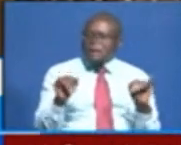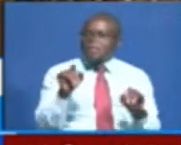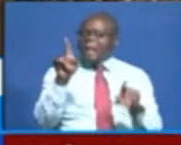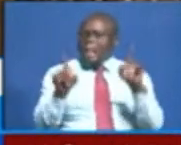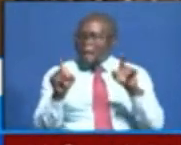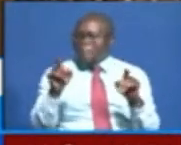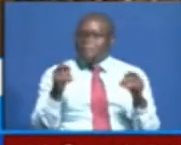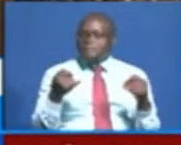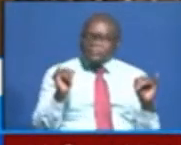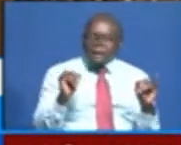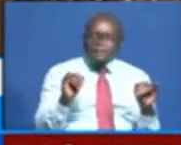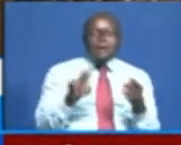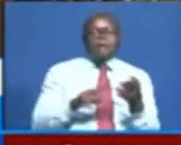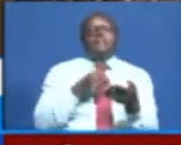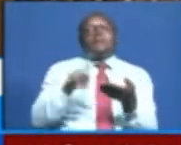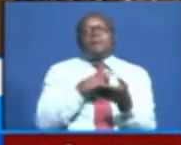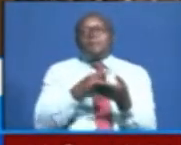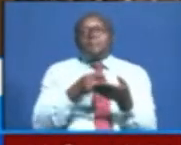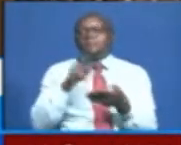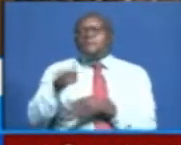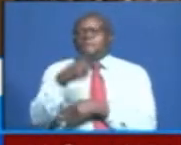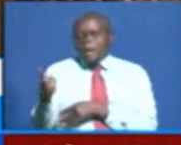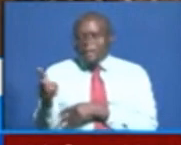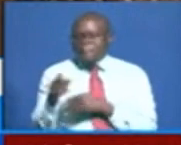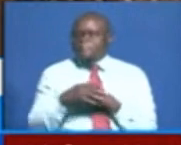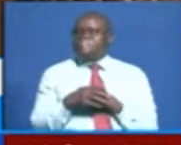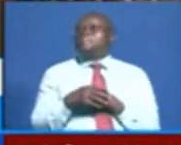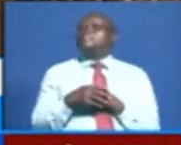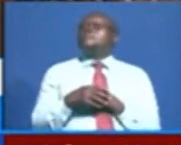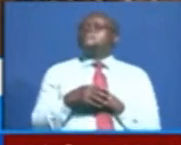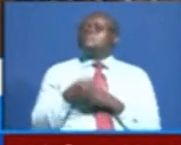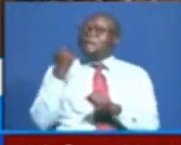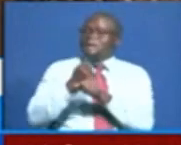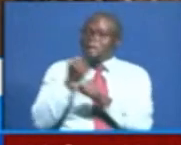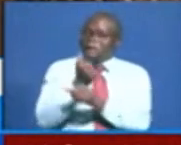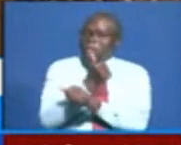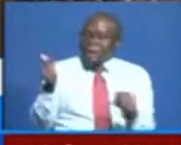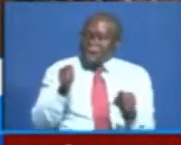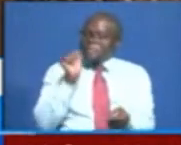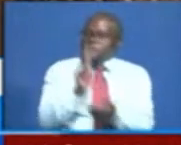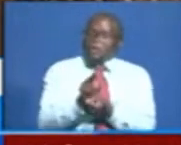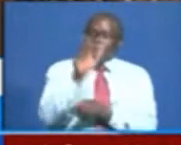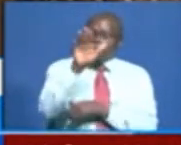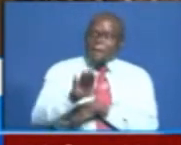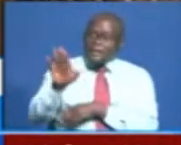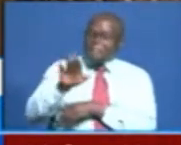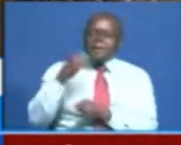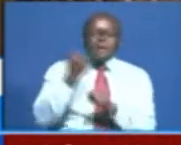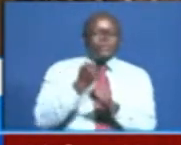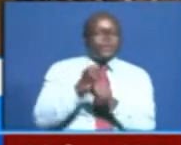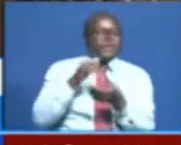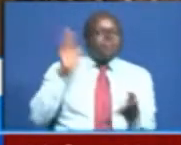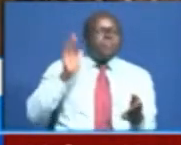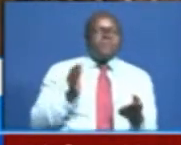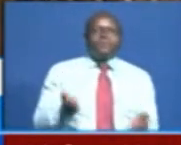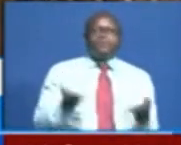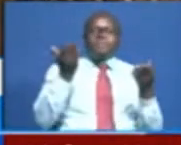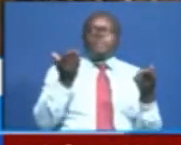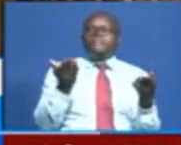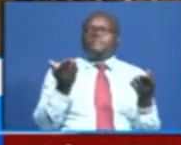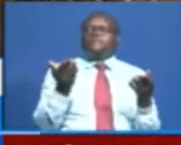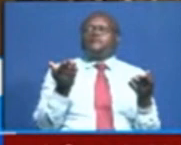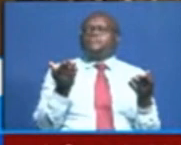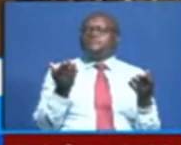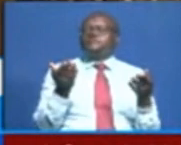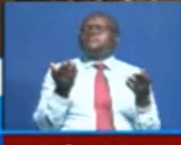The Senate of the 12th Parliament, to a great measure, played an instrumental role in improving the legislative